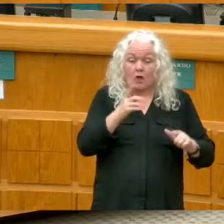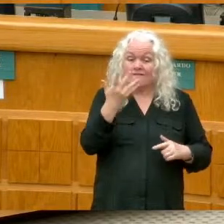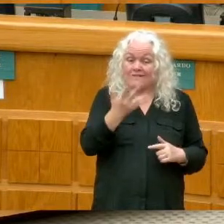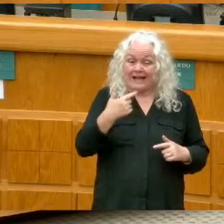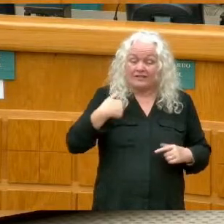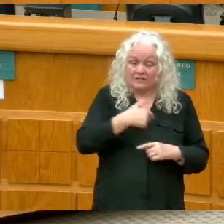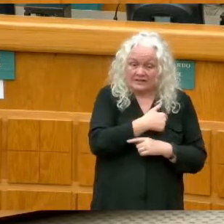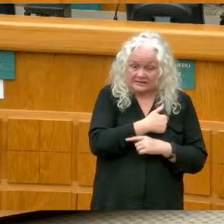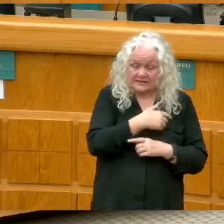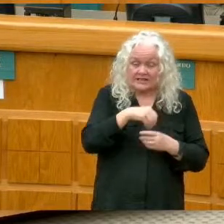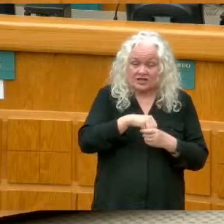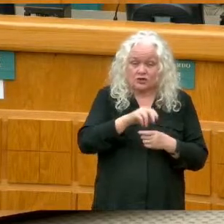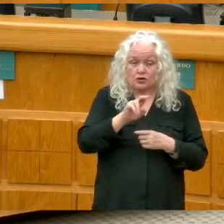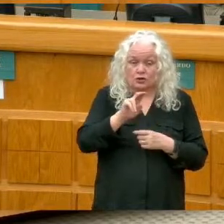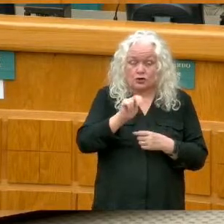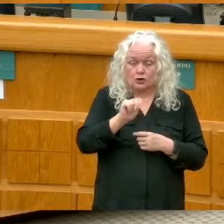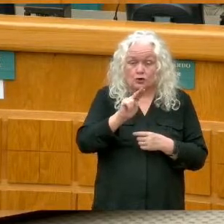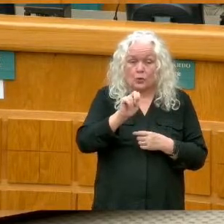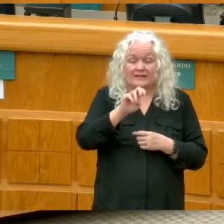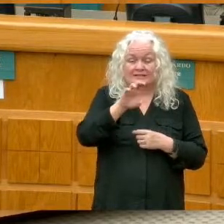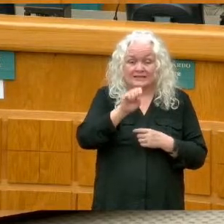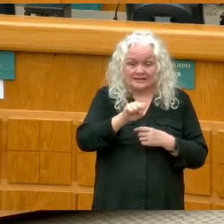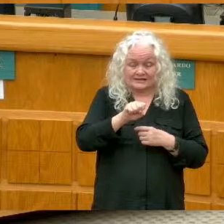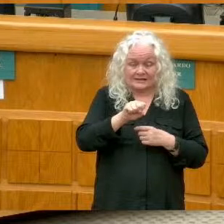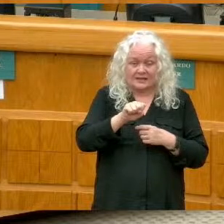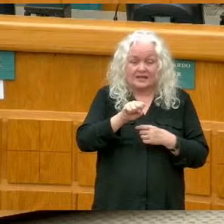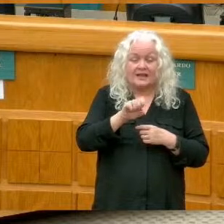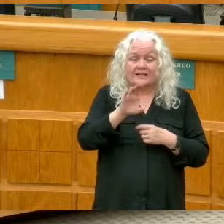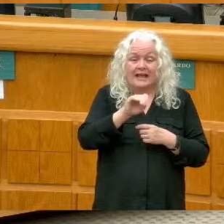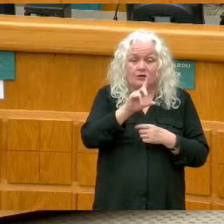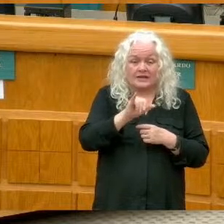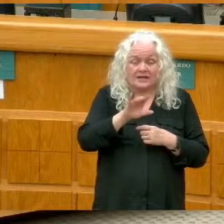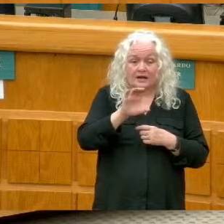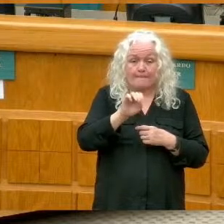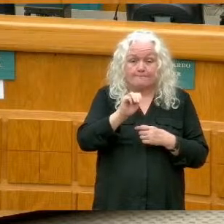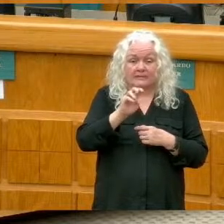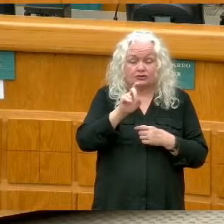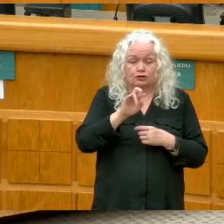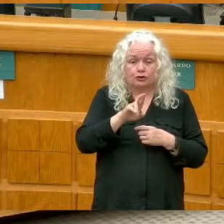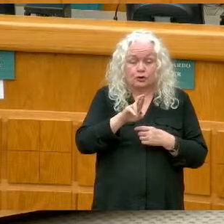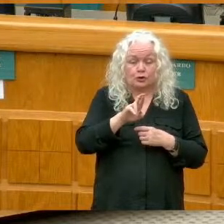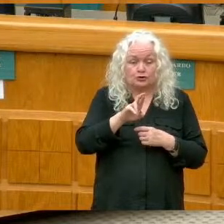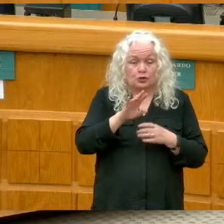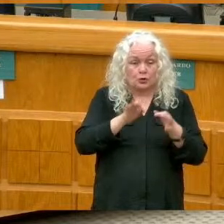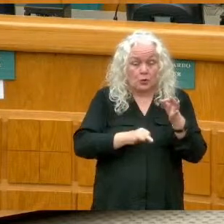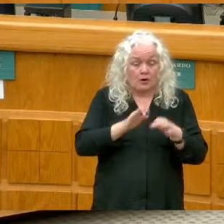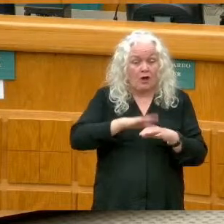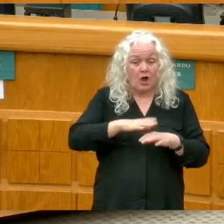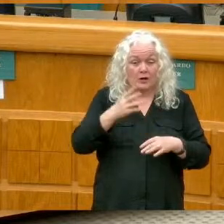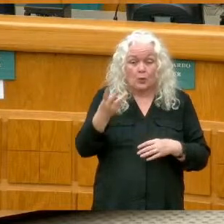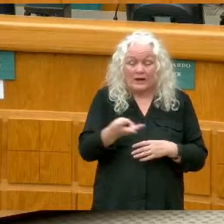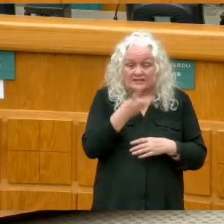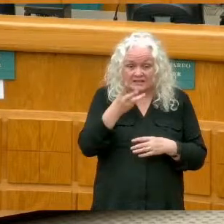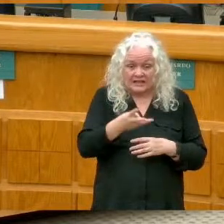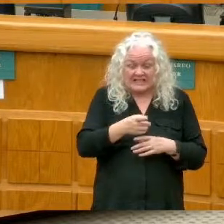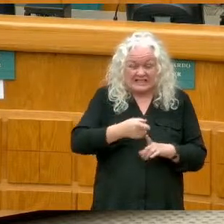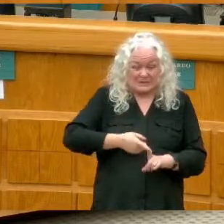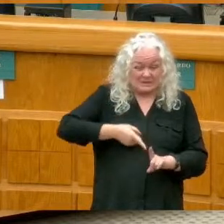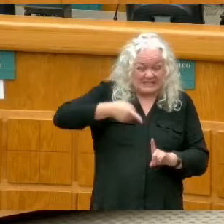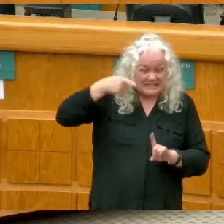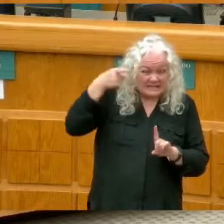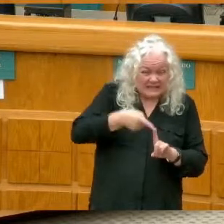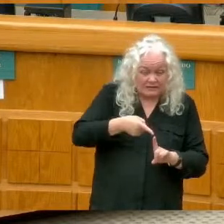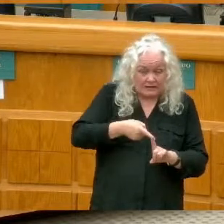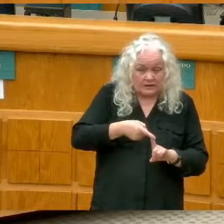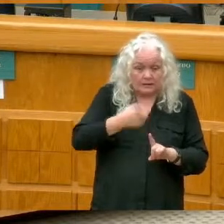us, in Nueces County Commissioner's Court on Wednesday. This is a very specific order, and it's directly as a